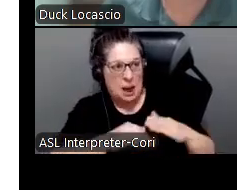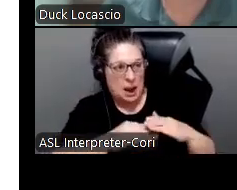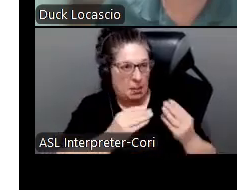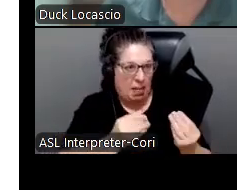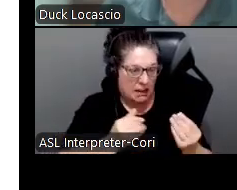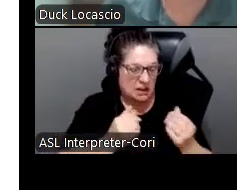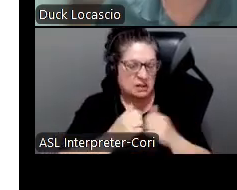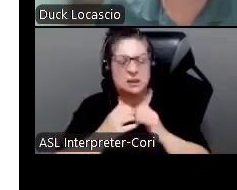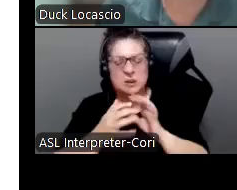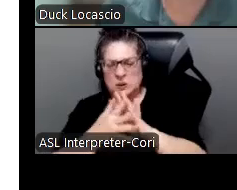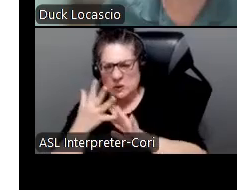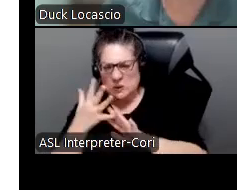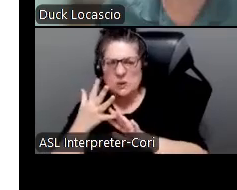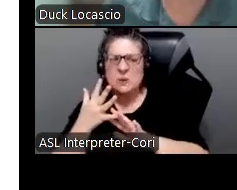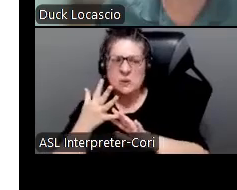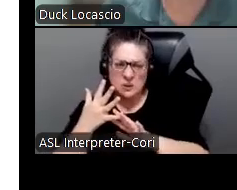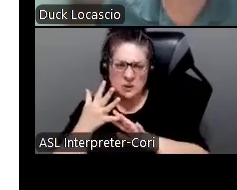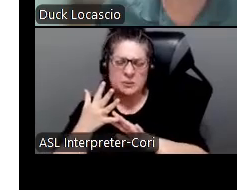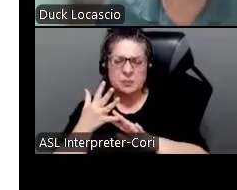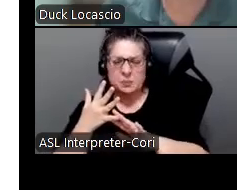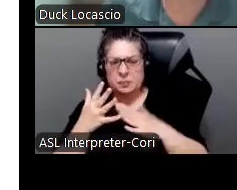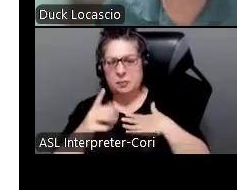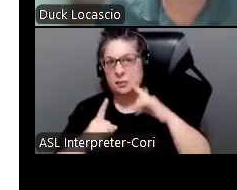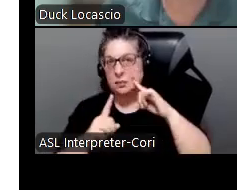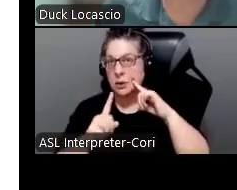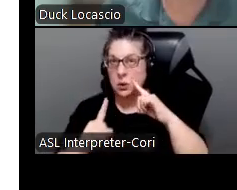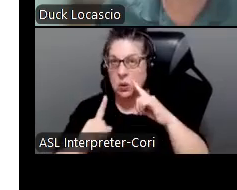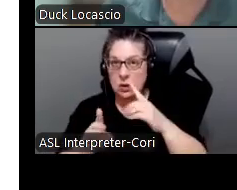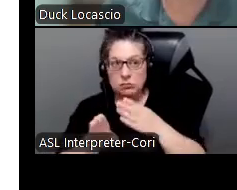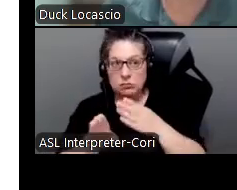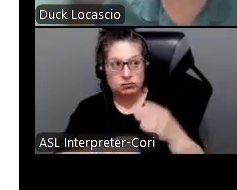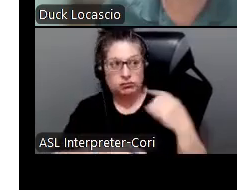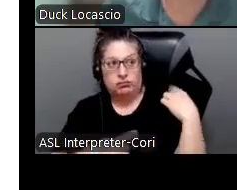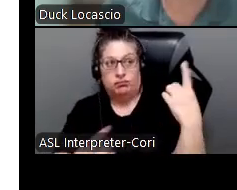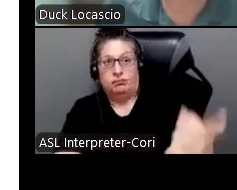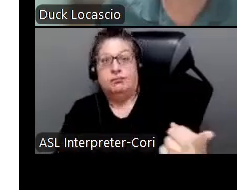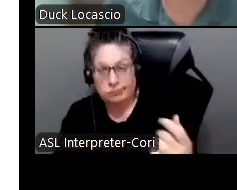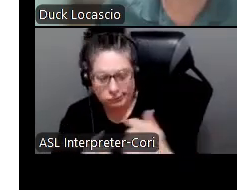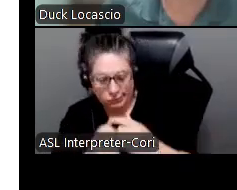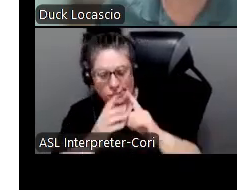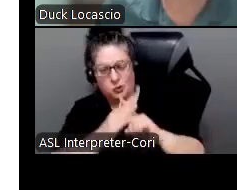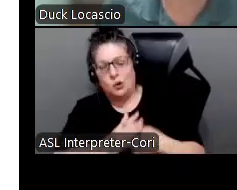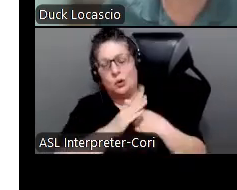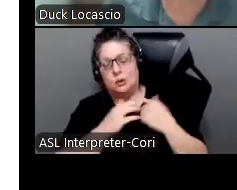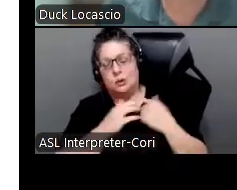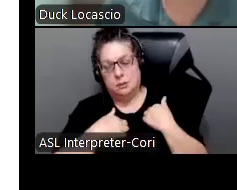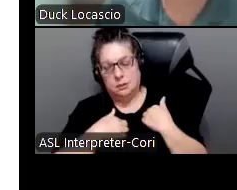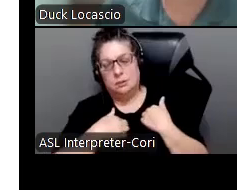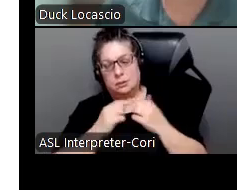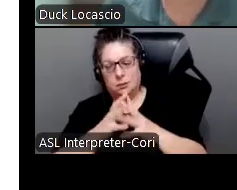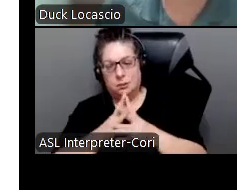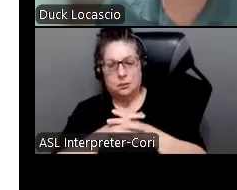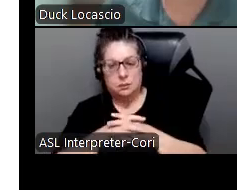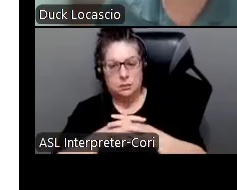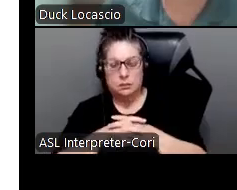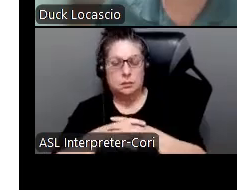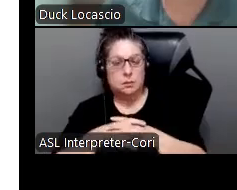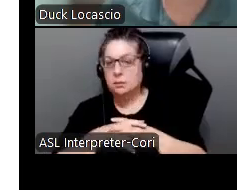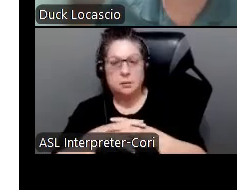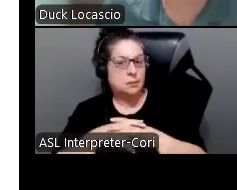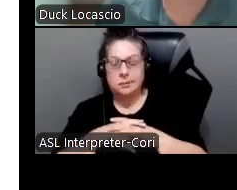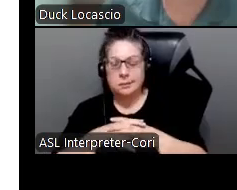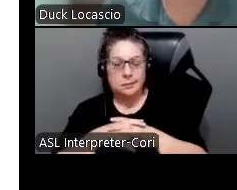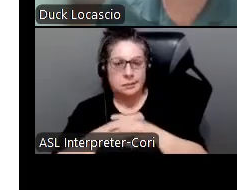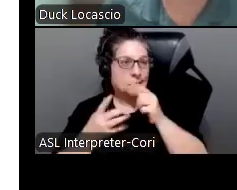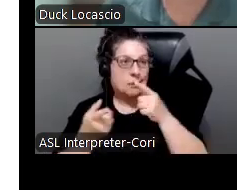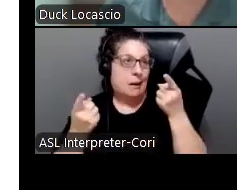was kind of the goal of my career path from the very beginning. So didn't fall